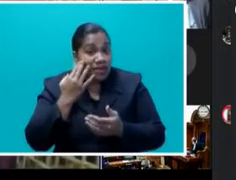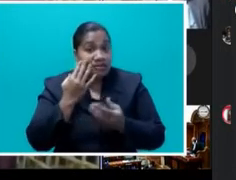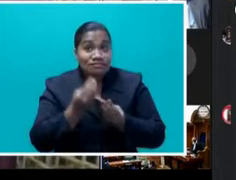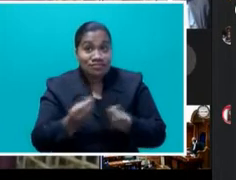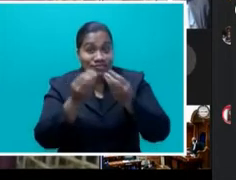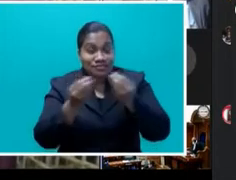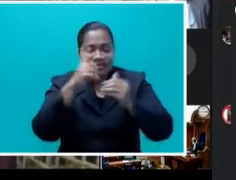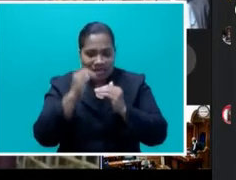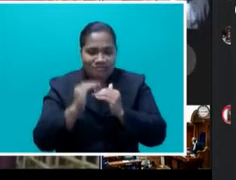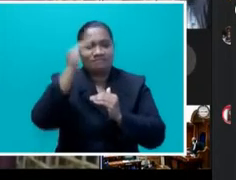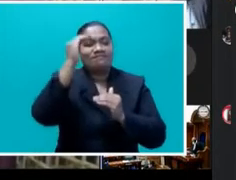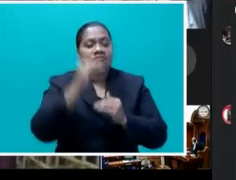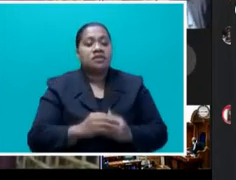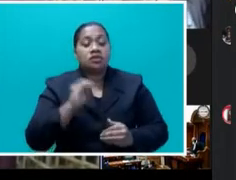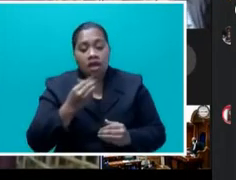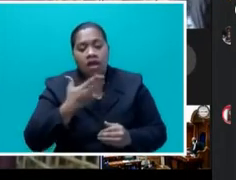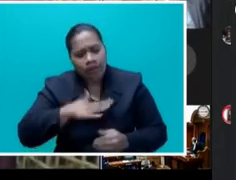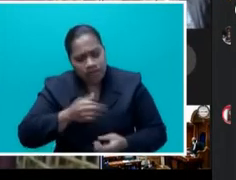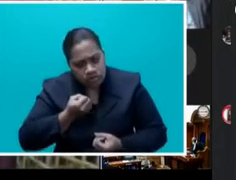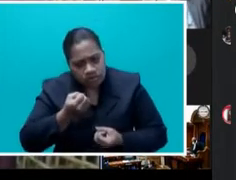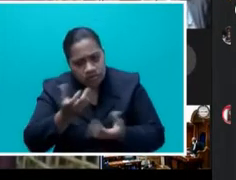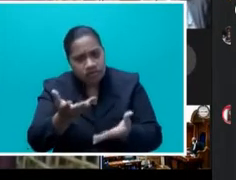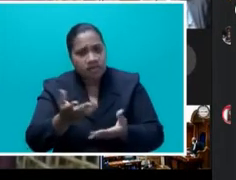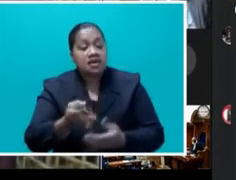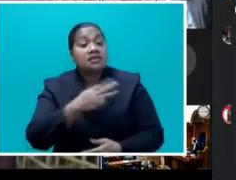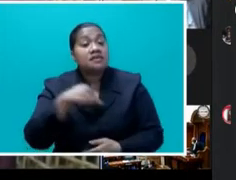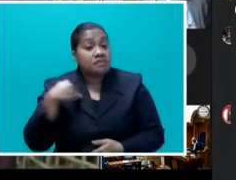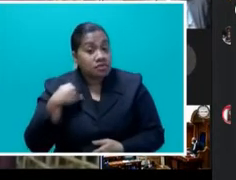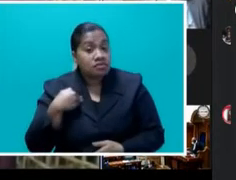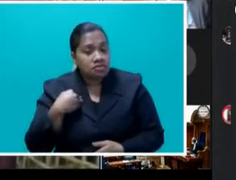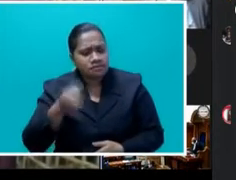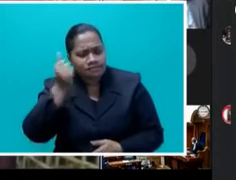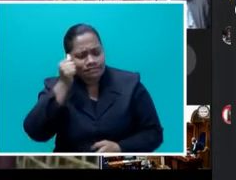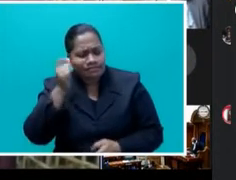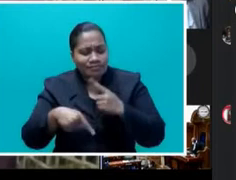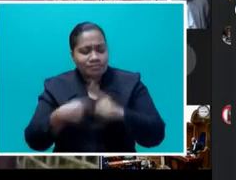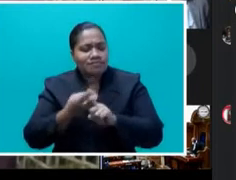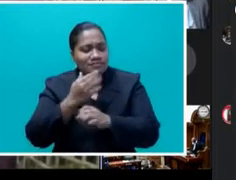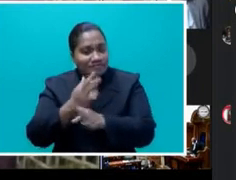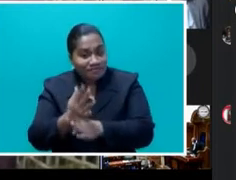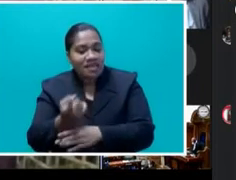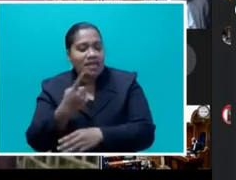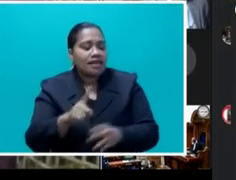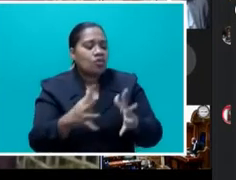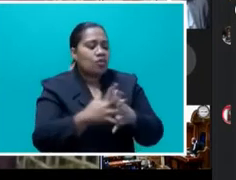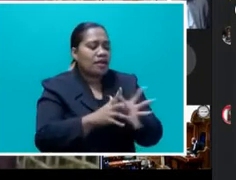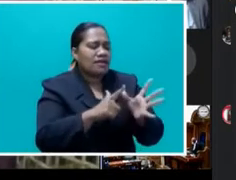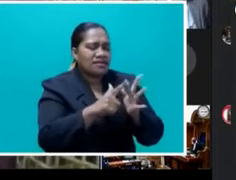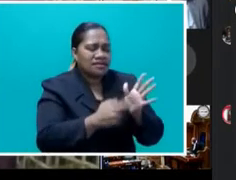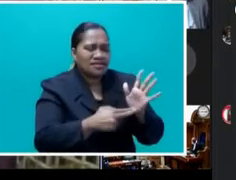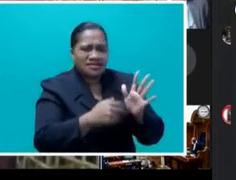I wish to reiterate, Honourable Speaker, sir, that the Ministry is well aware of the ice plant needs for Koro and Wainingundu. These two